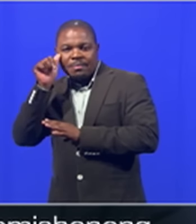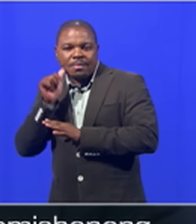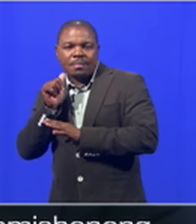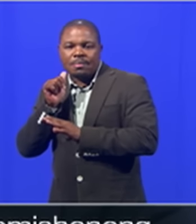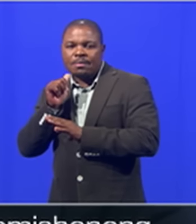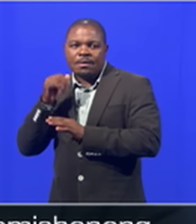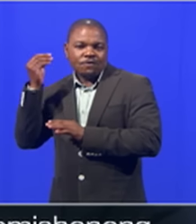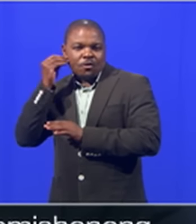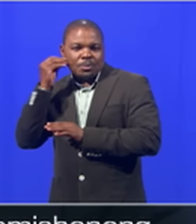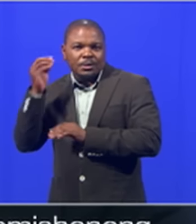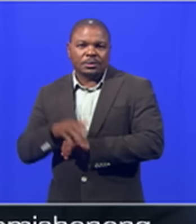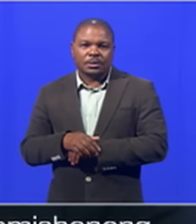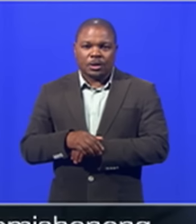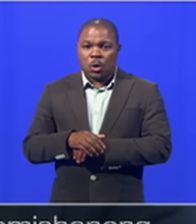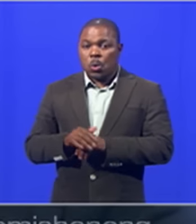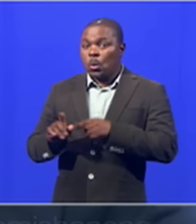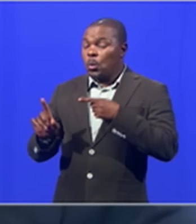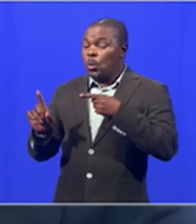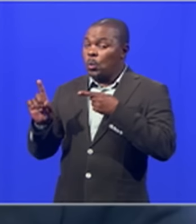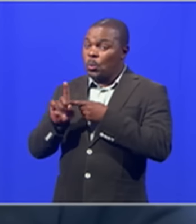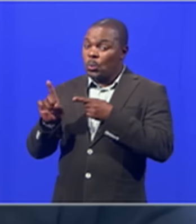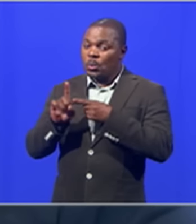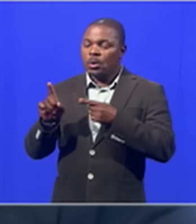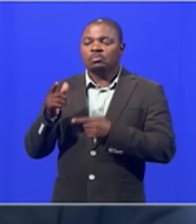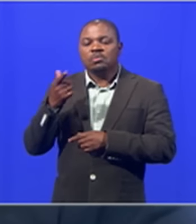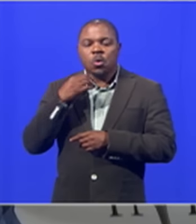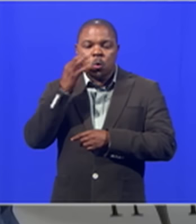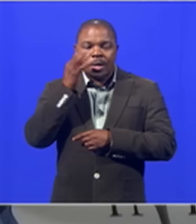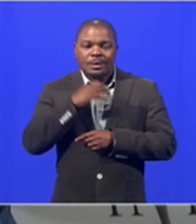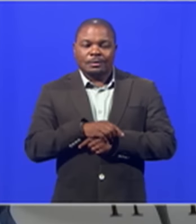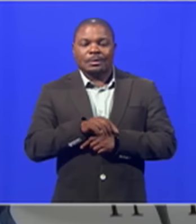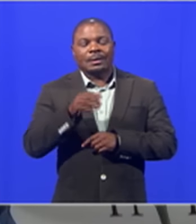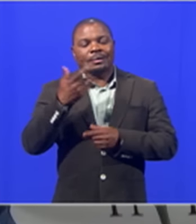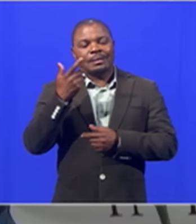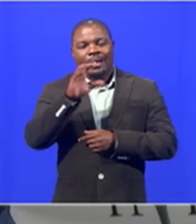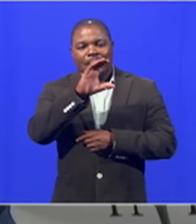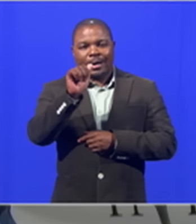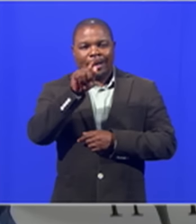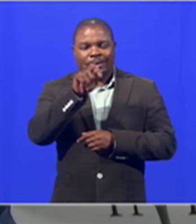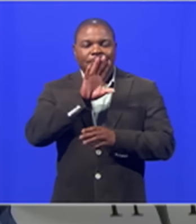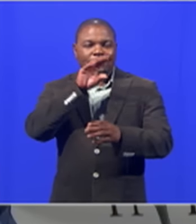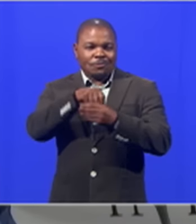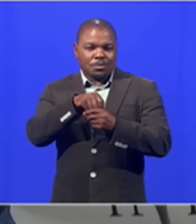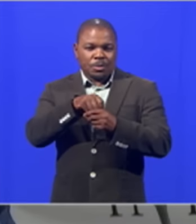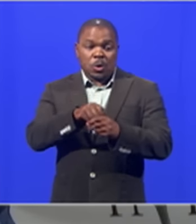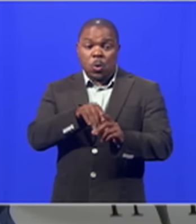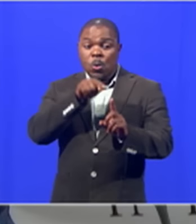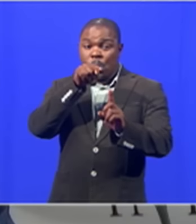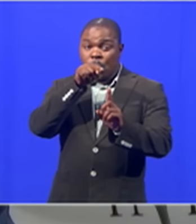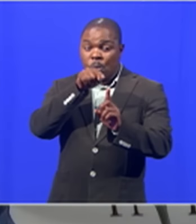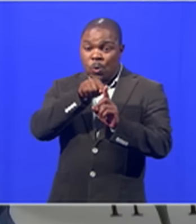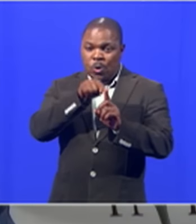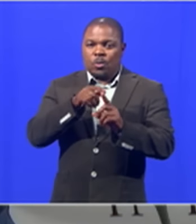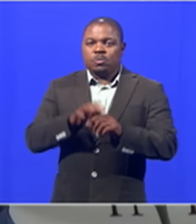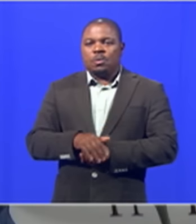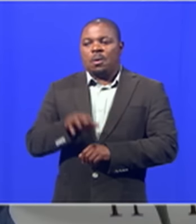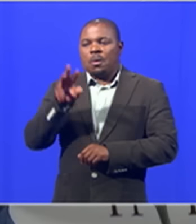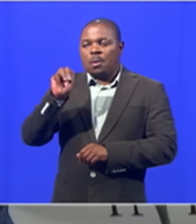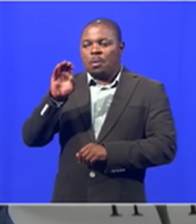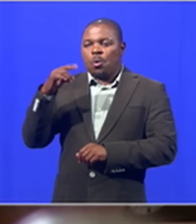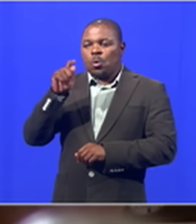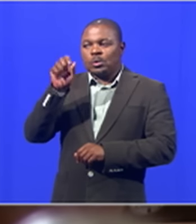dikamano tsa gagwe le yo go begwang e le tokololo ya segongwana Vusimusi Cat Matlala yo go tweng o abetse Mogotsi yo o